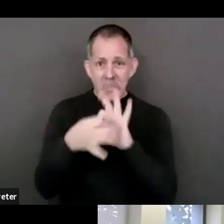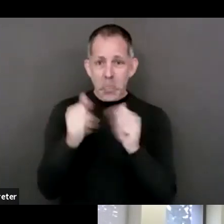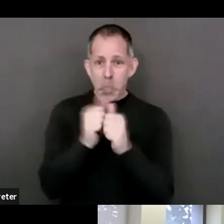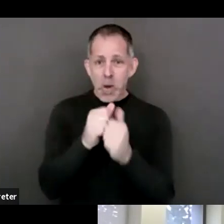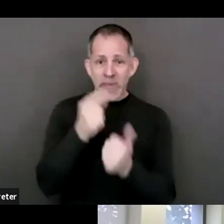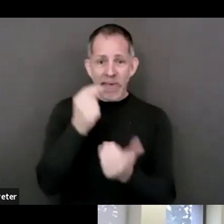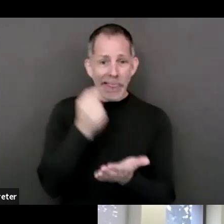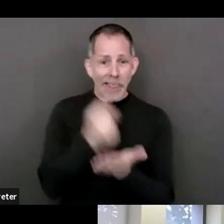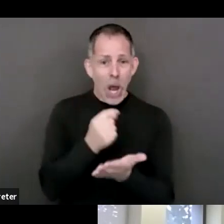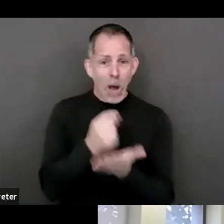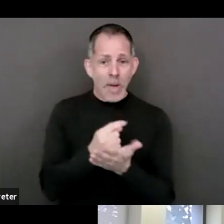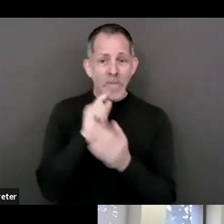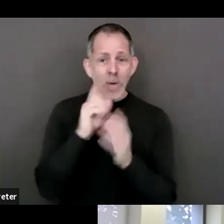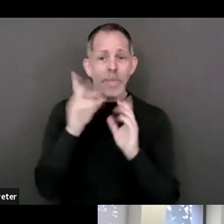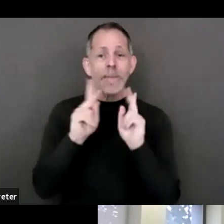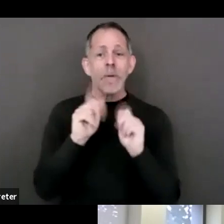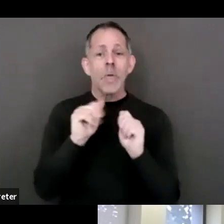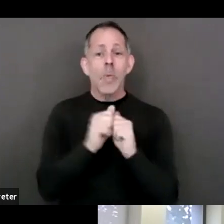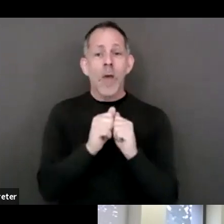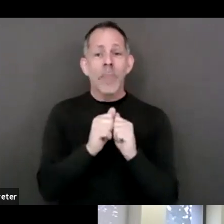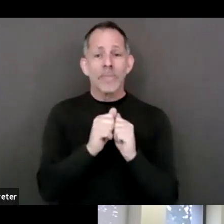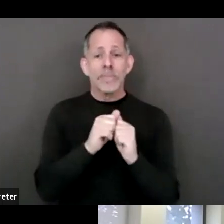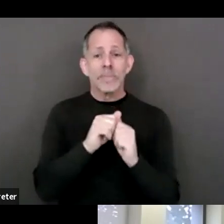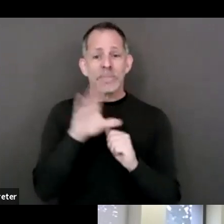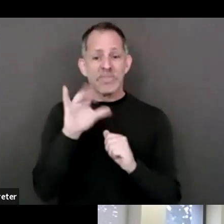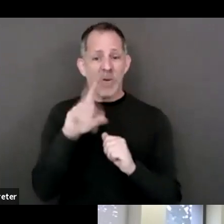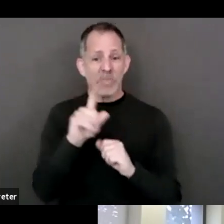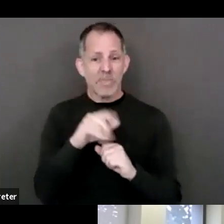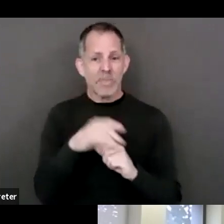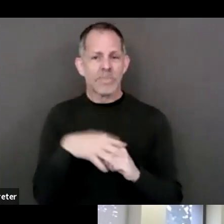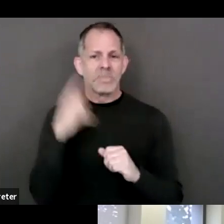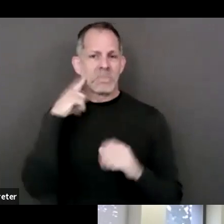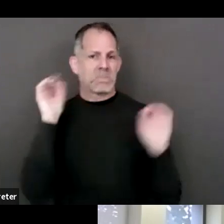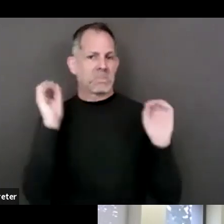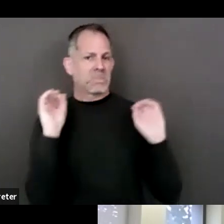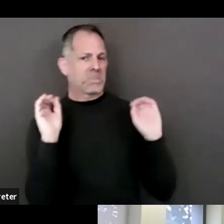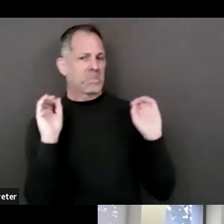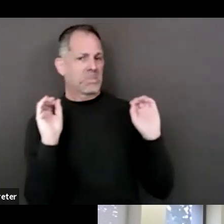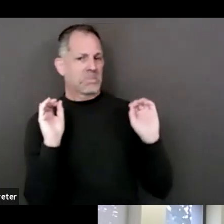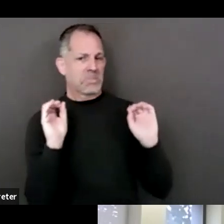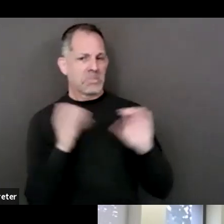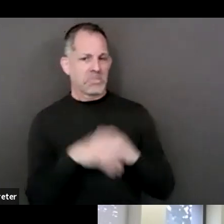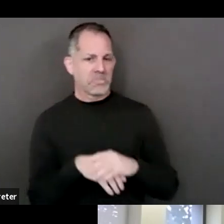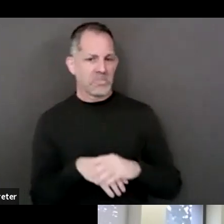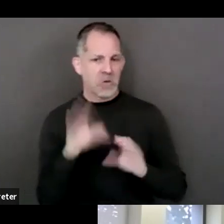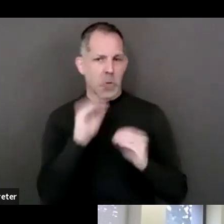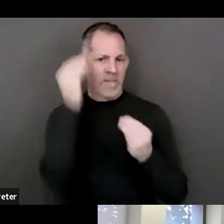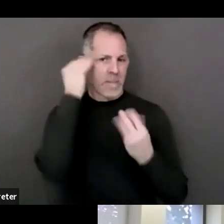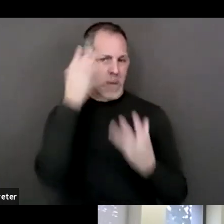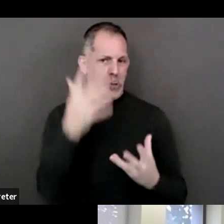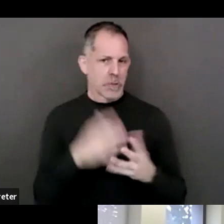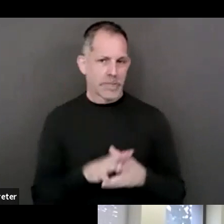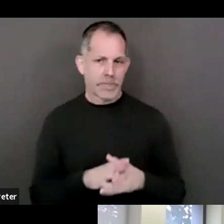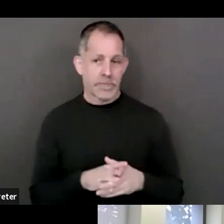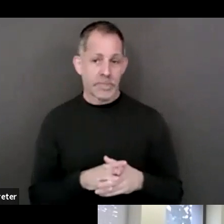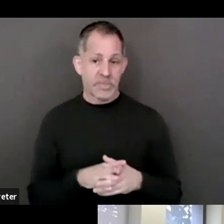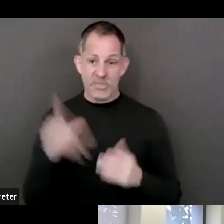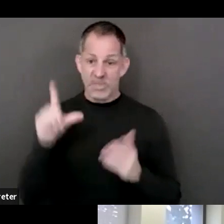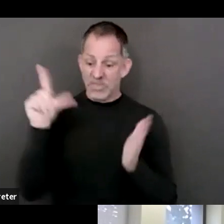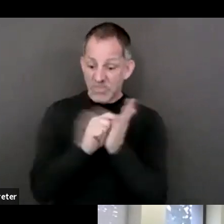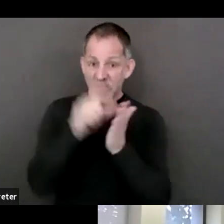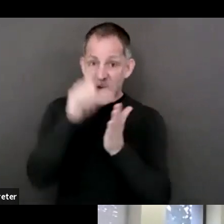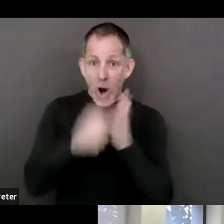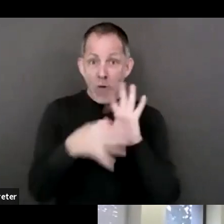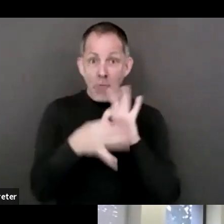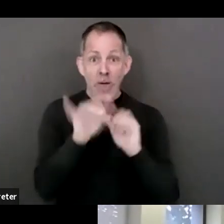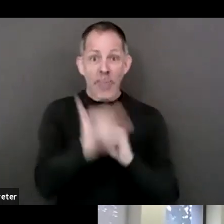I've heard nothing to that effect. Seen nothing in the published literature, and I'm not aware of any trials looking at